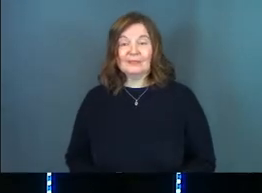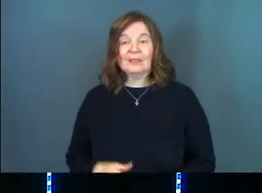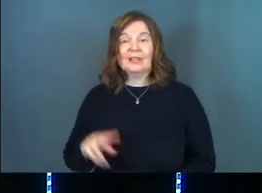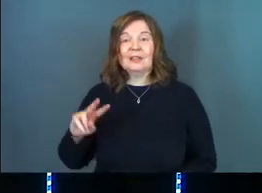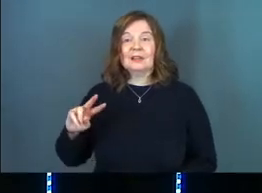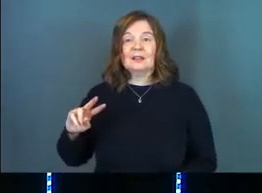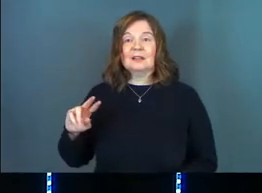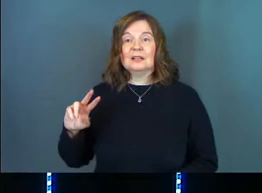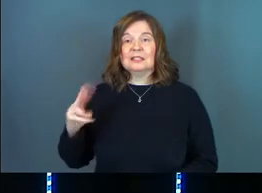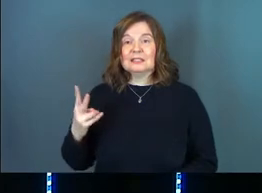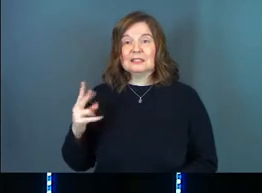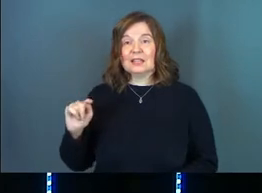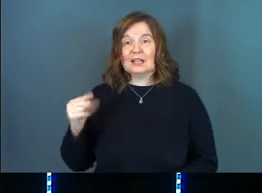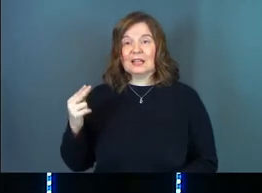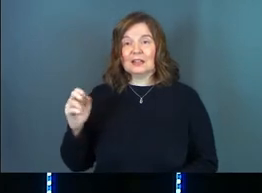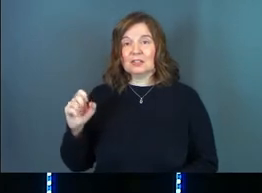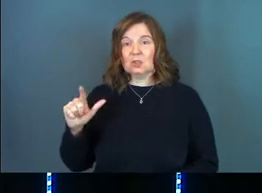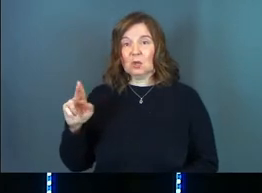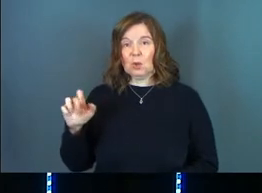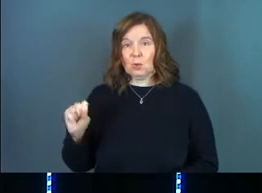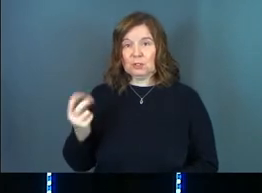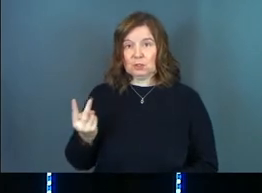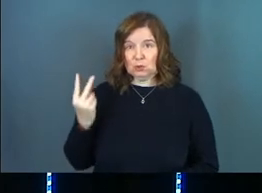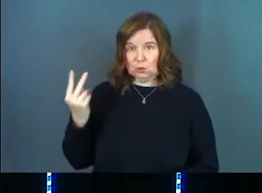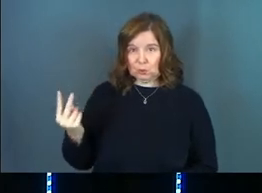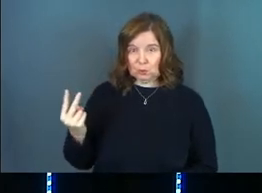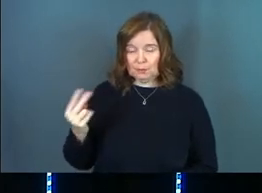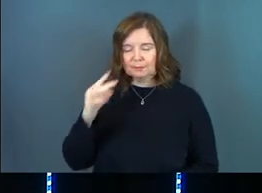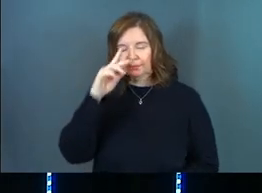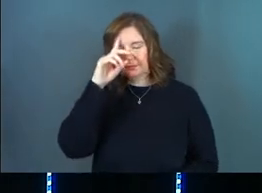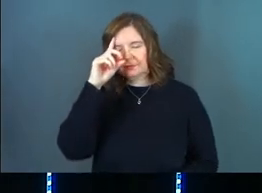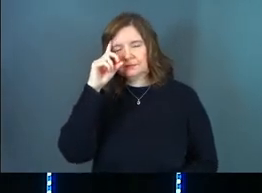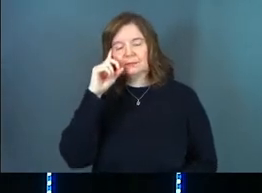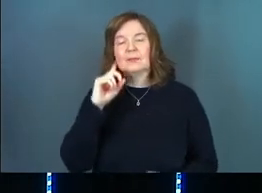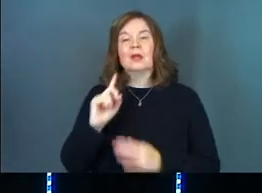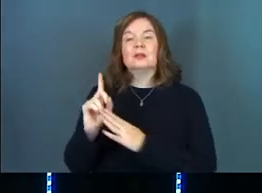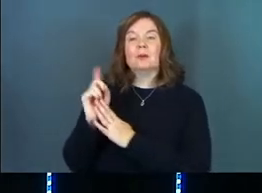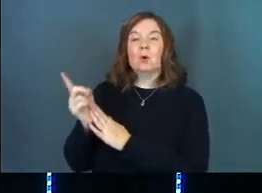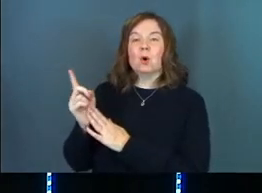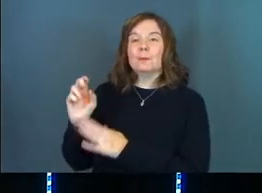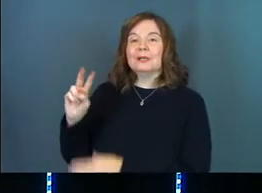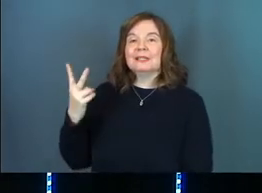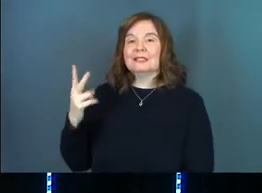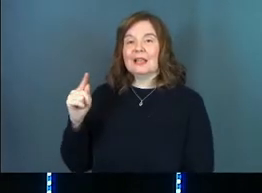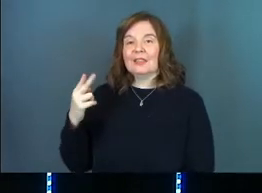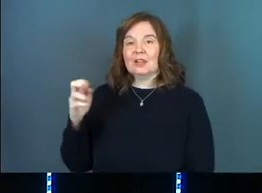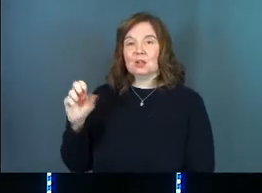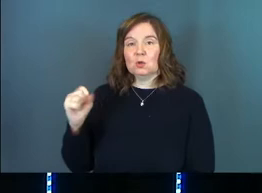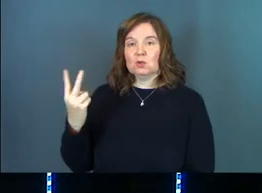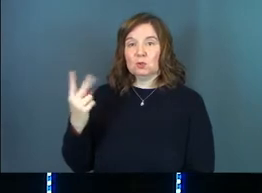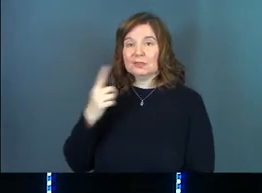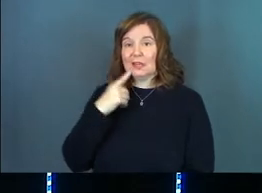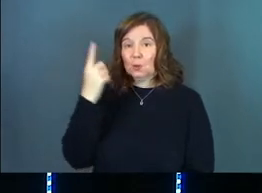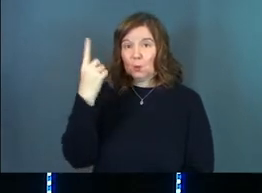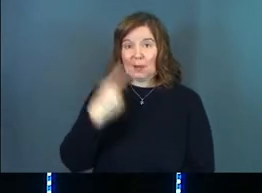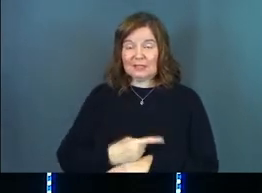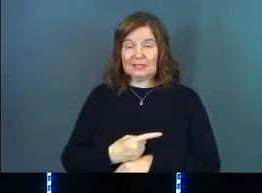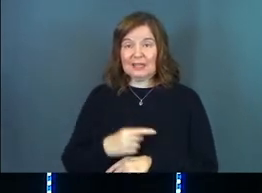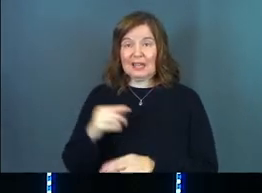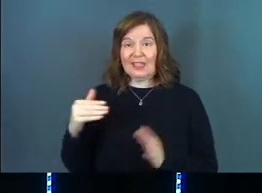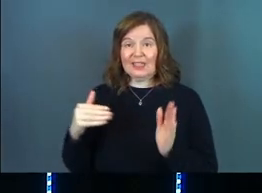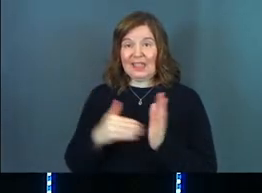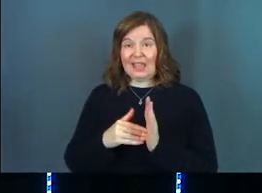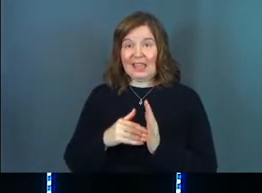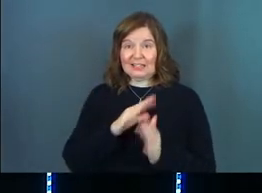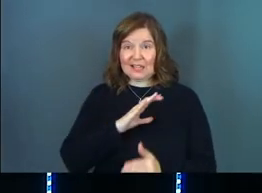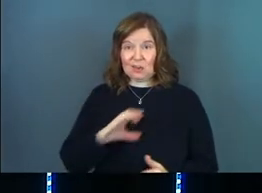Even 2 Thessalonians 2, this is just a little treat. There's a moment in 2 Thessalonians 2, it says one day the Antichrist will be